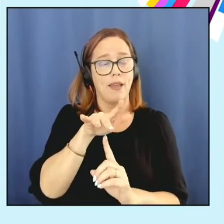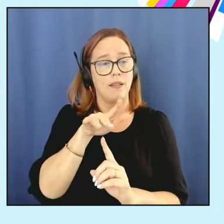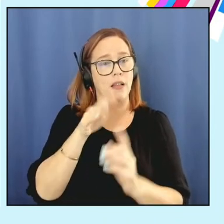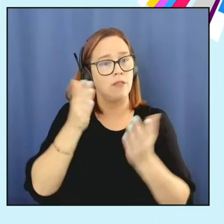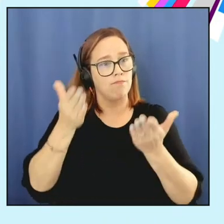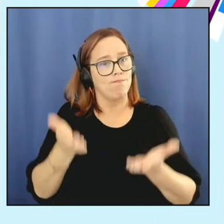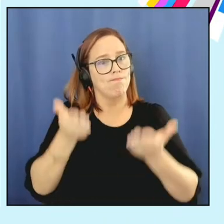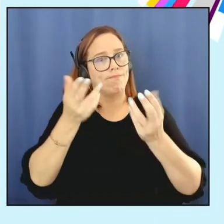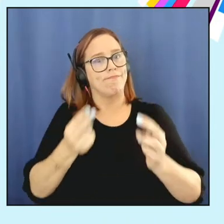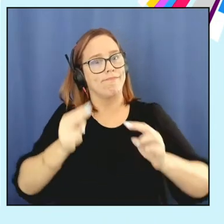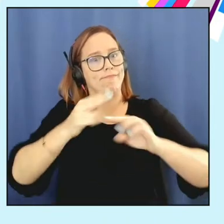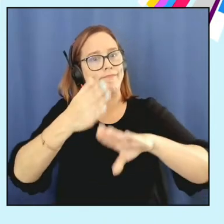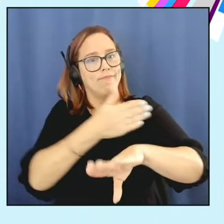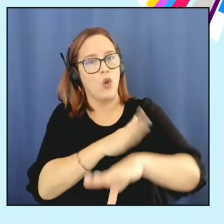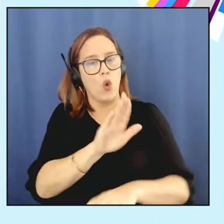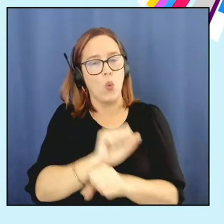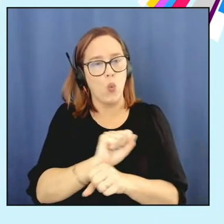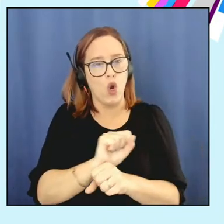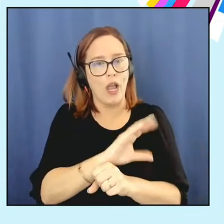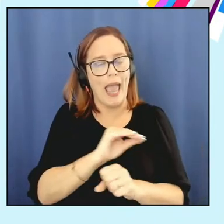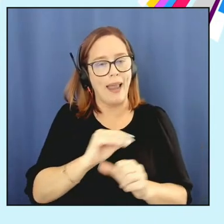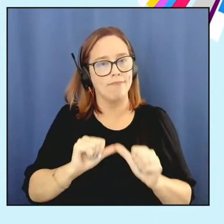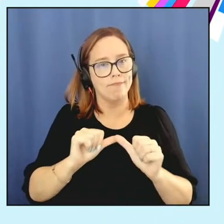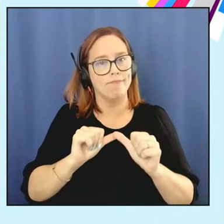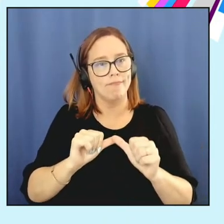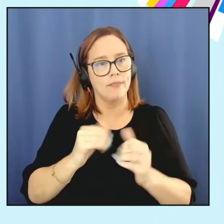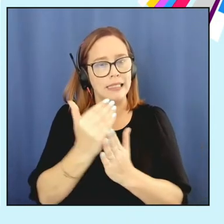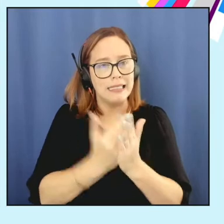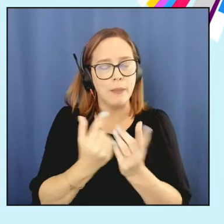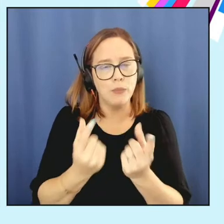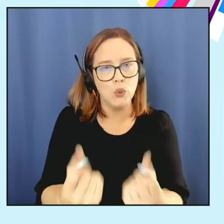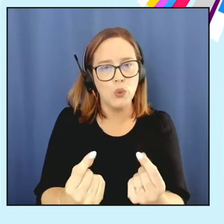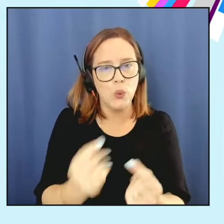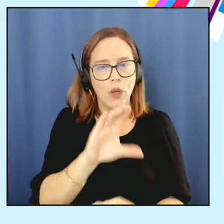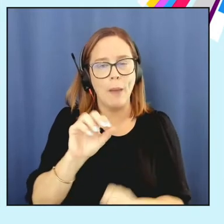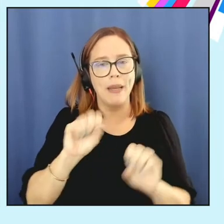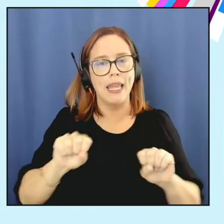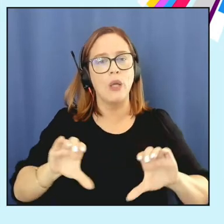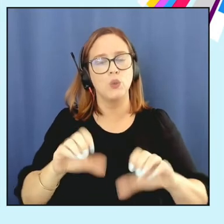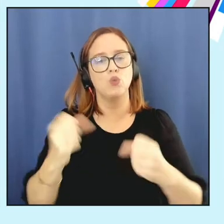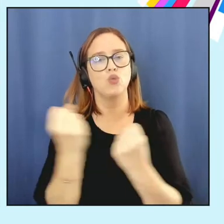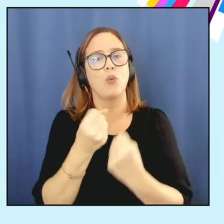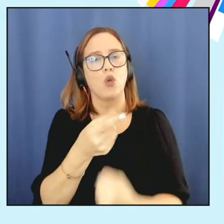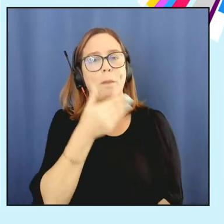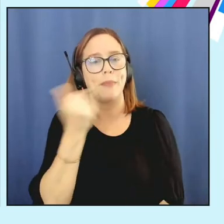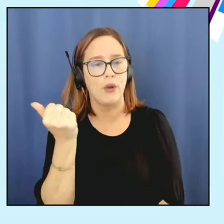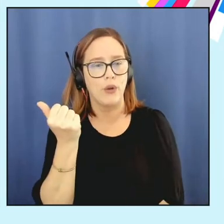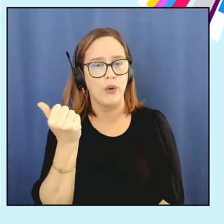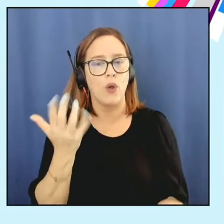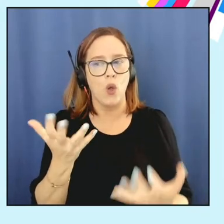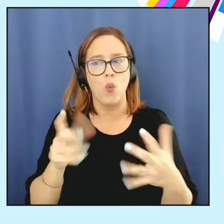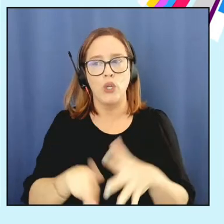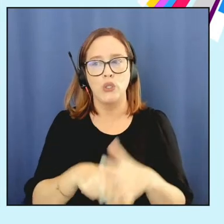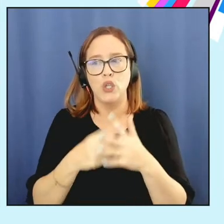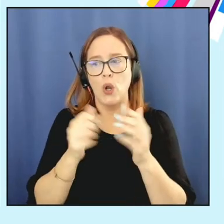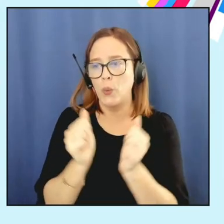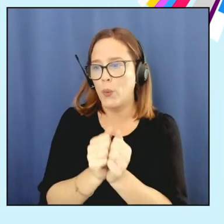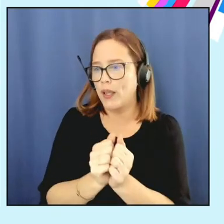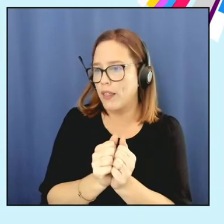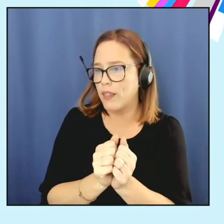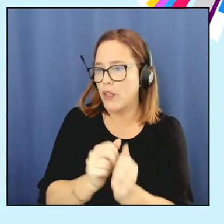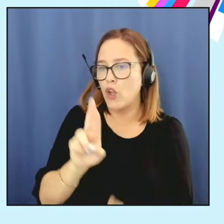company could take to better support you? And let me start with Rashmi on that one.